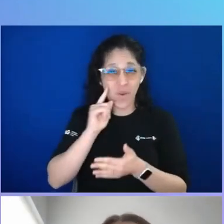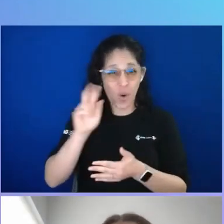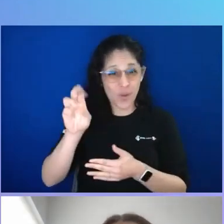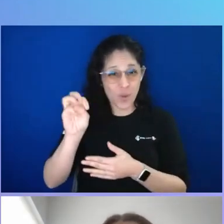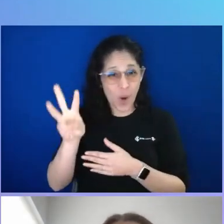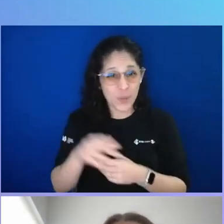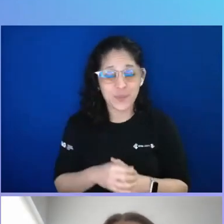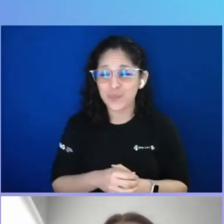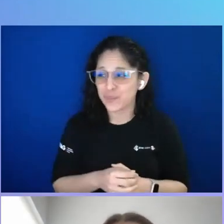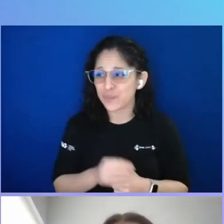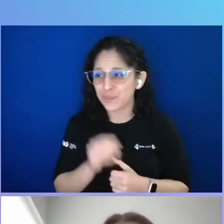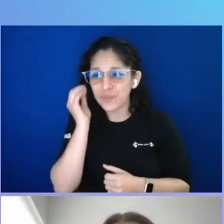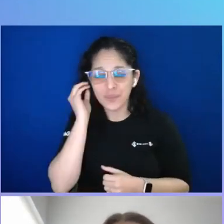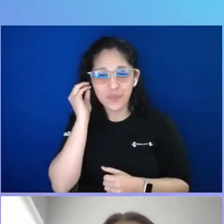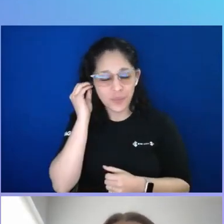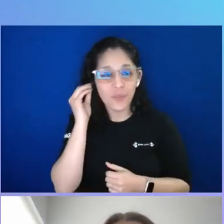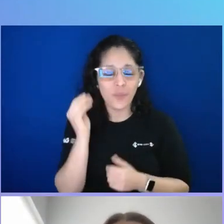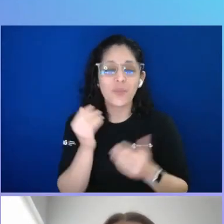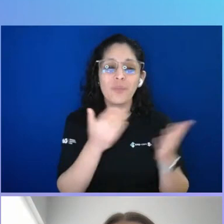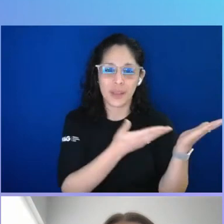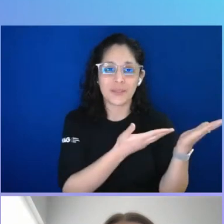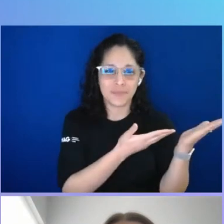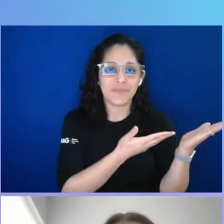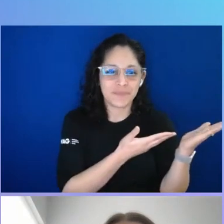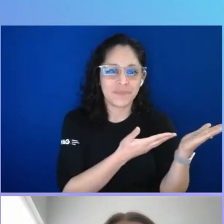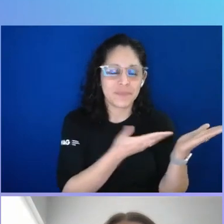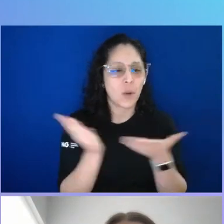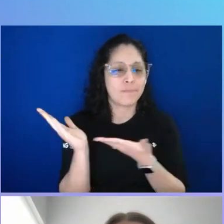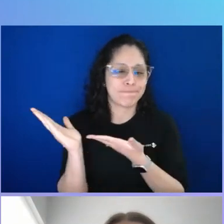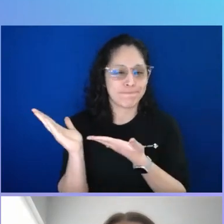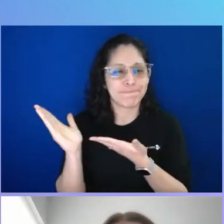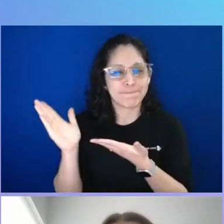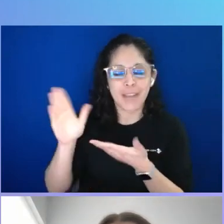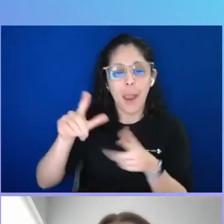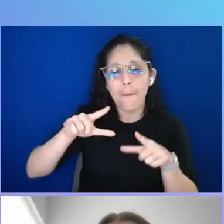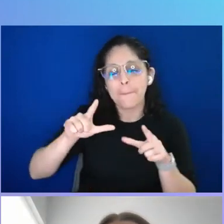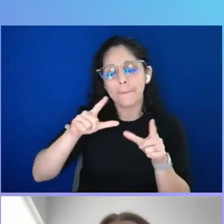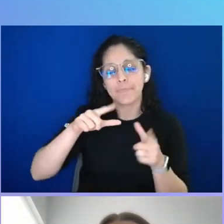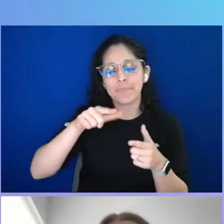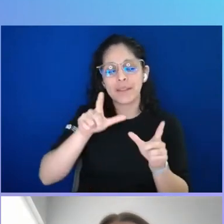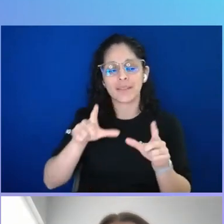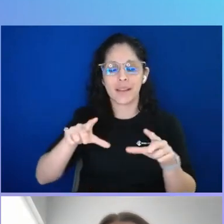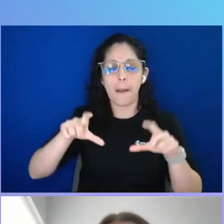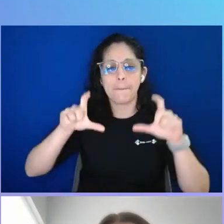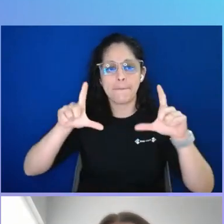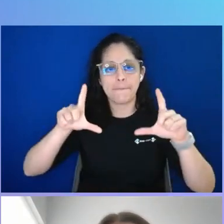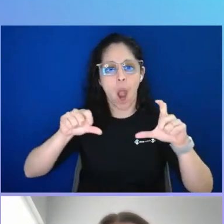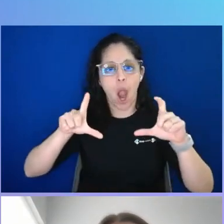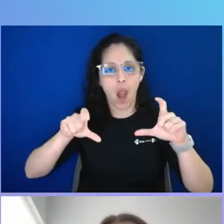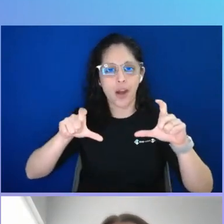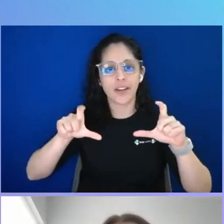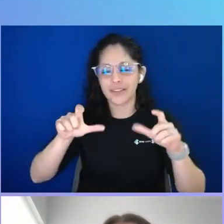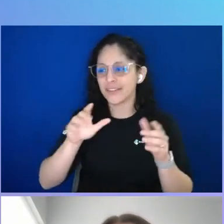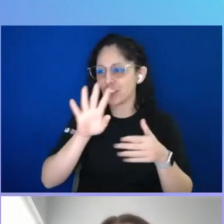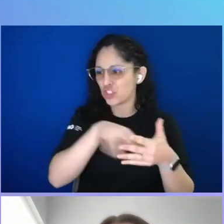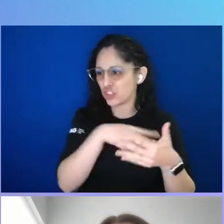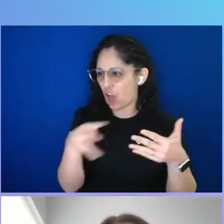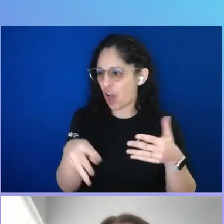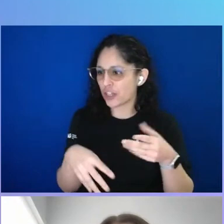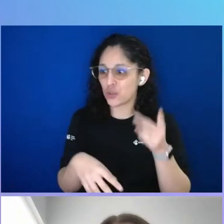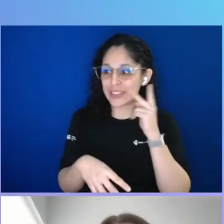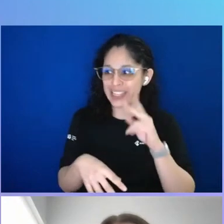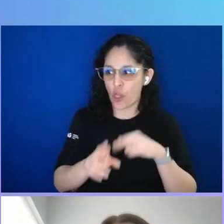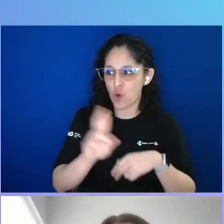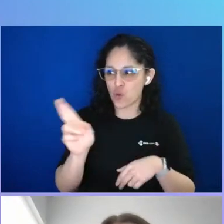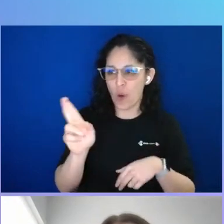So on this slide, there's a bar chart, and you can see that row talkback, the bar on the right, scored a 67, and that is 11